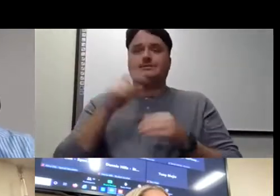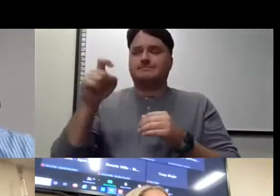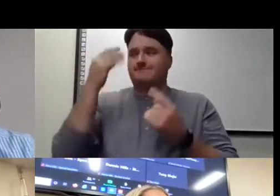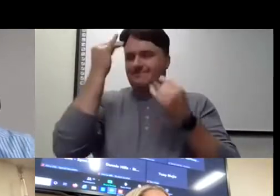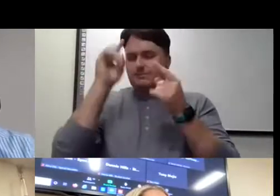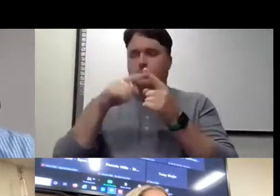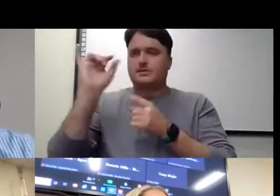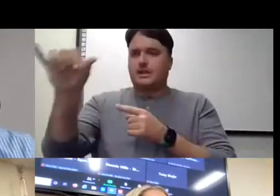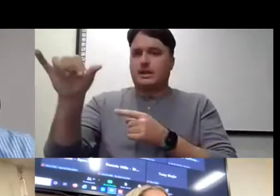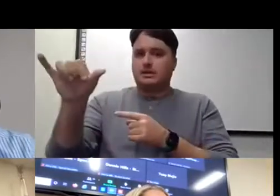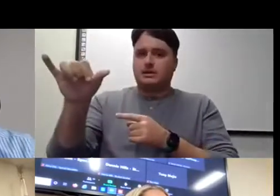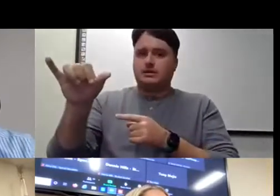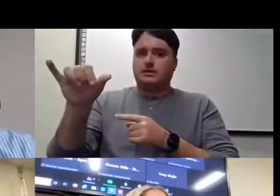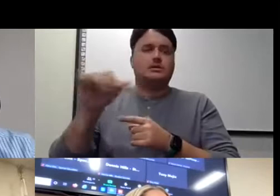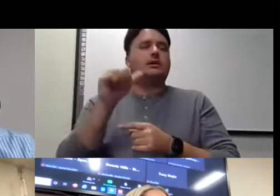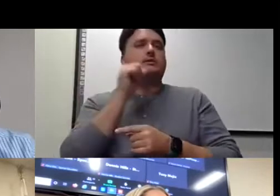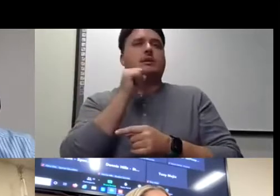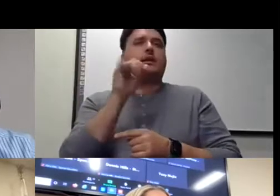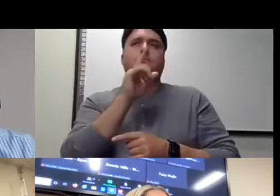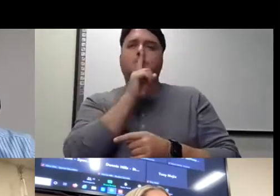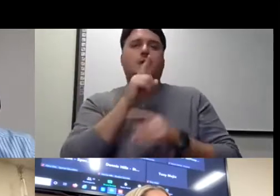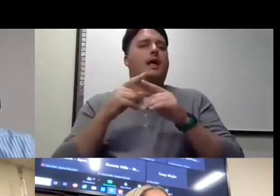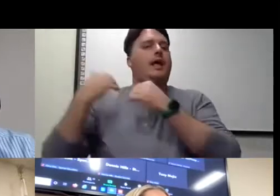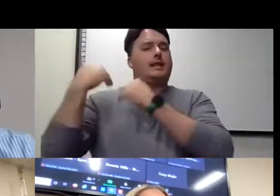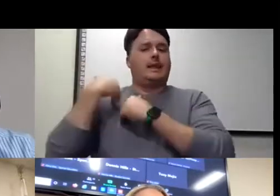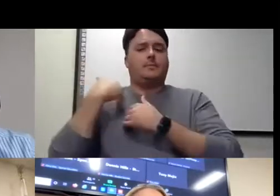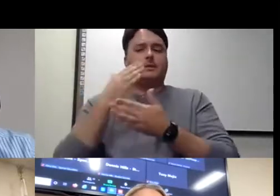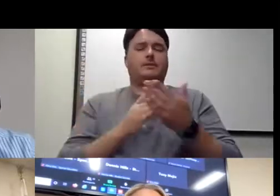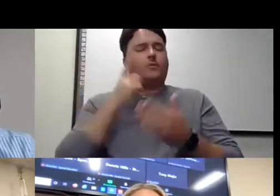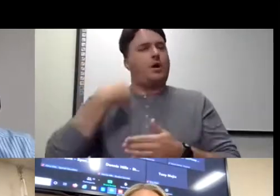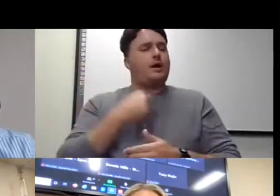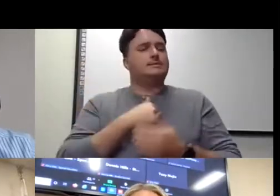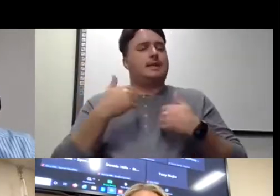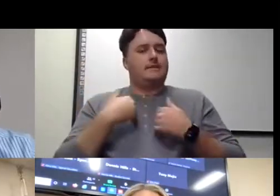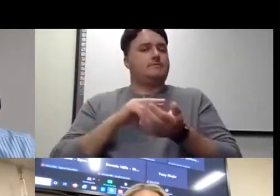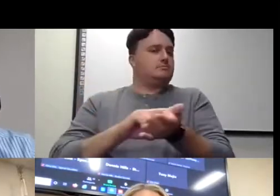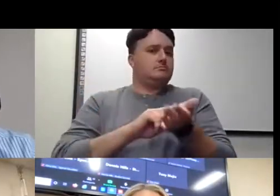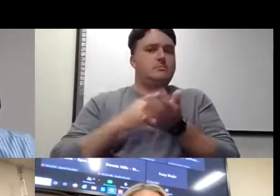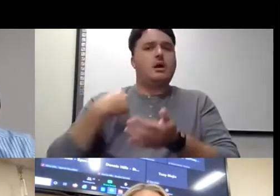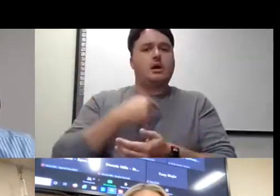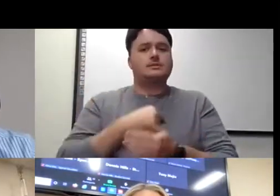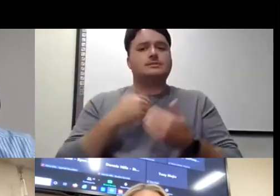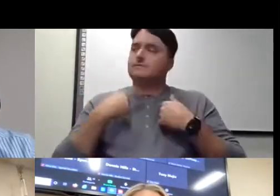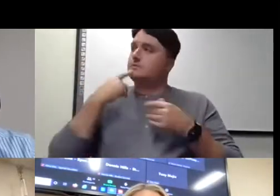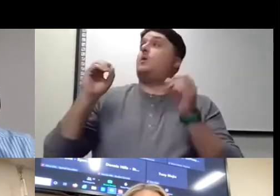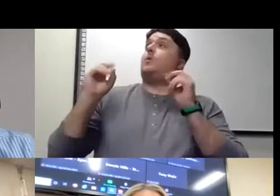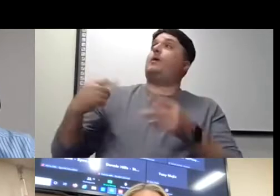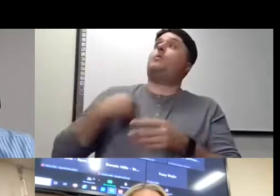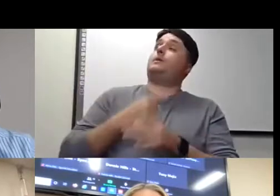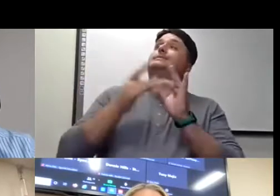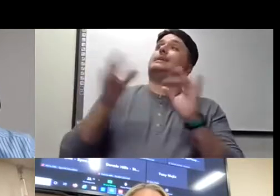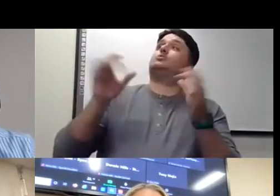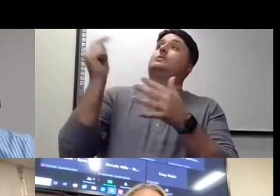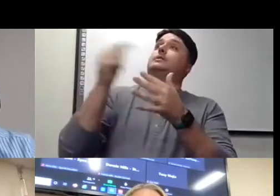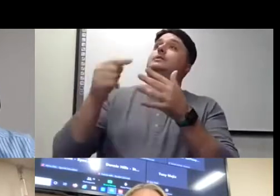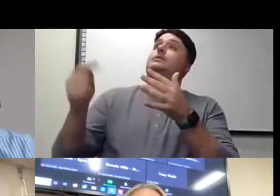that being, not that it's an accountability piece, but just for us to have a pulse, right? Like just for us to kind of, okay, these are the things we're saying we're doing. Like, how are